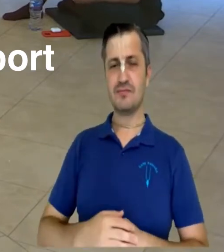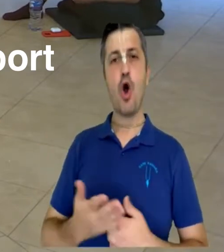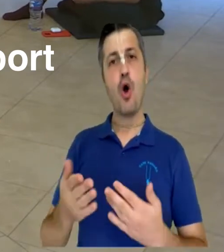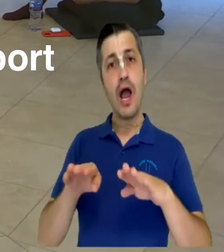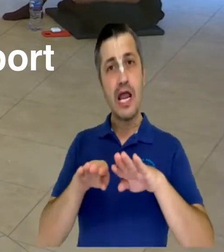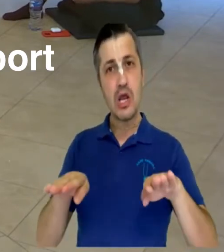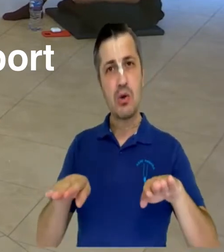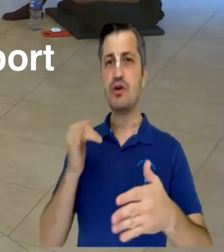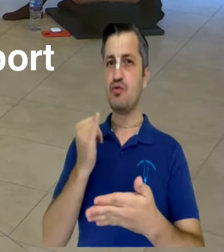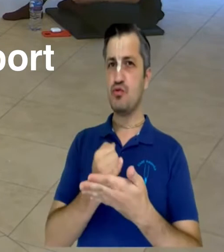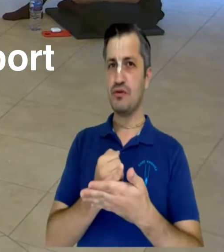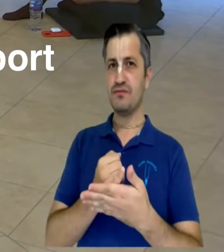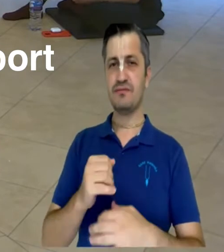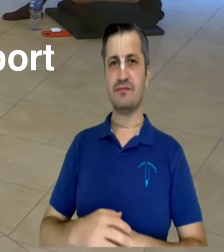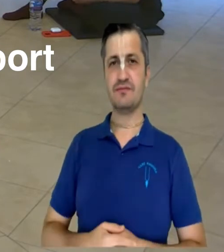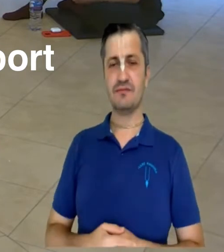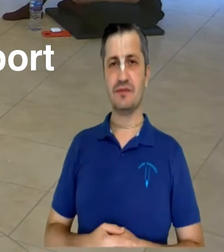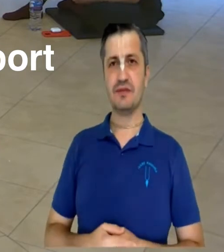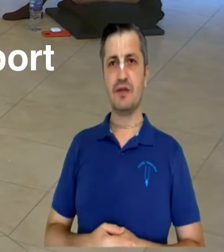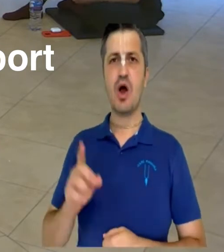the question of superiority